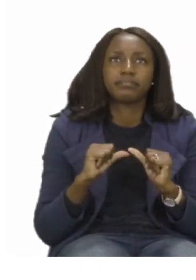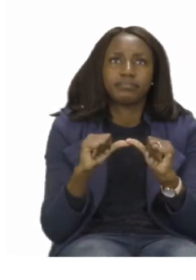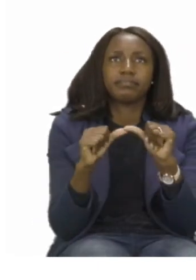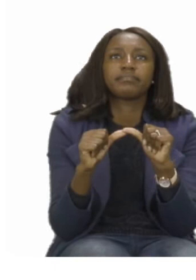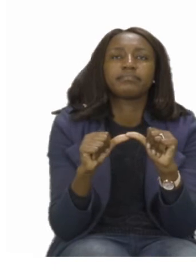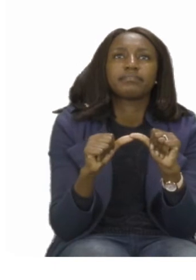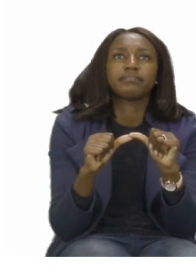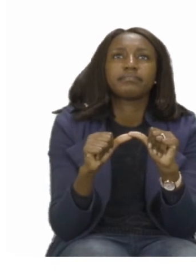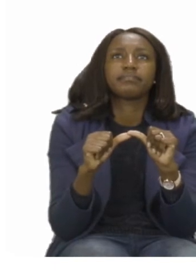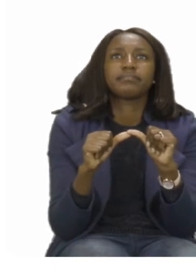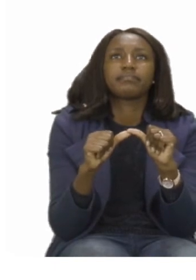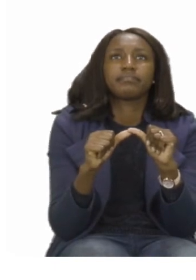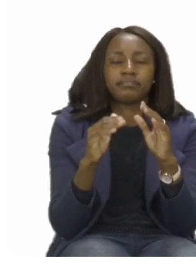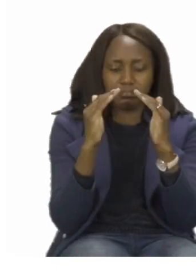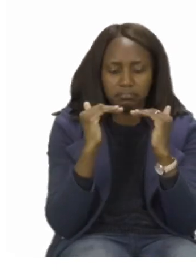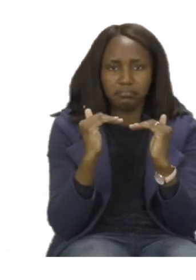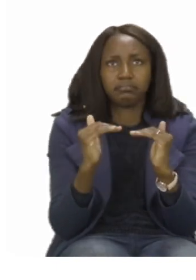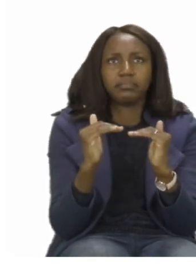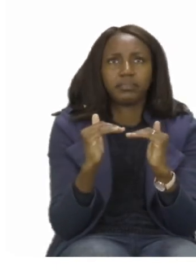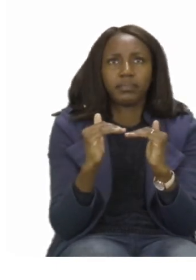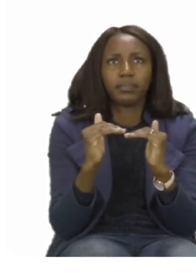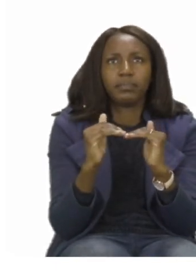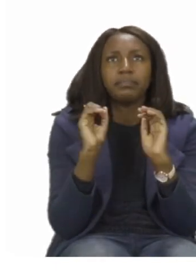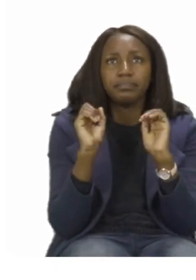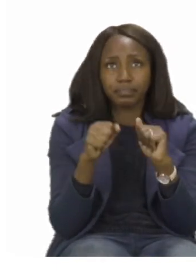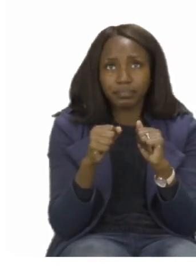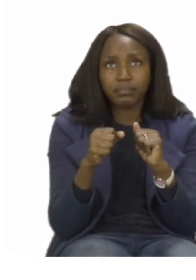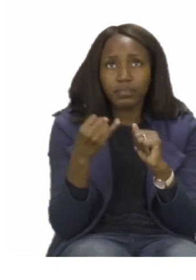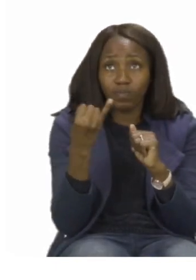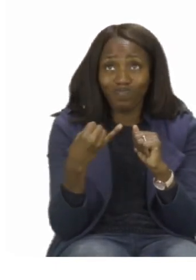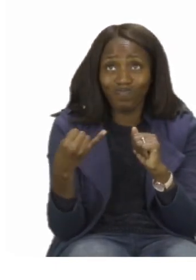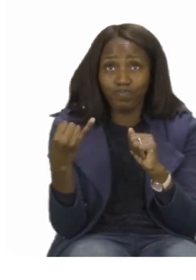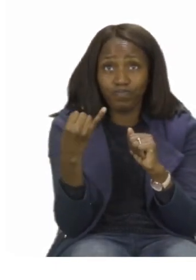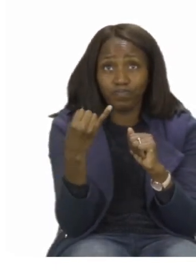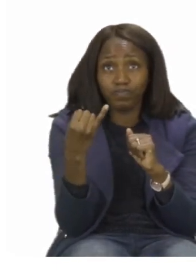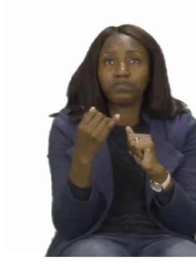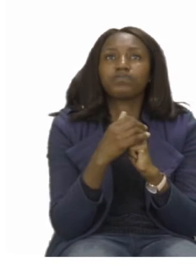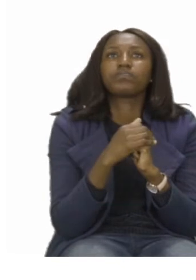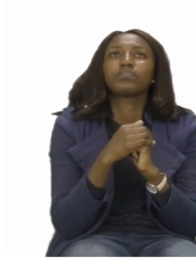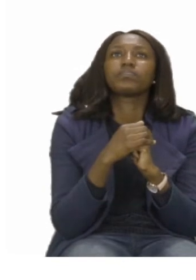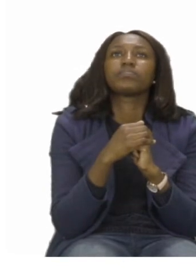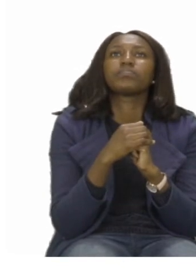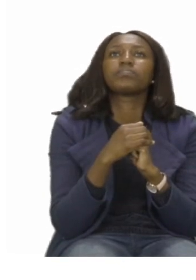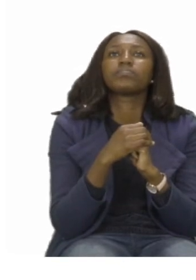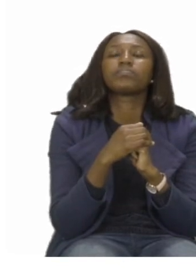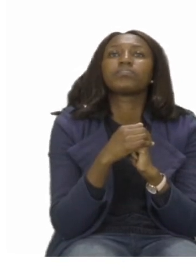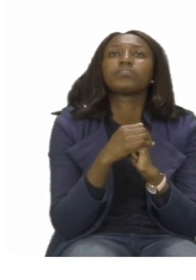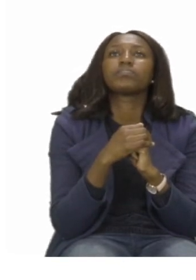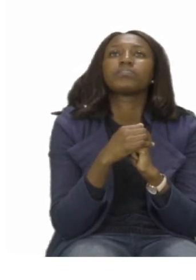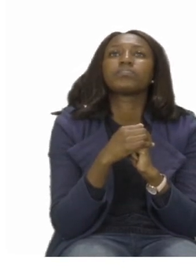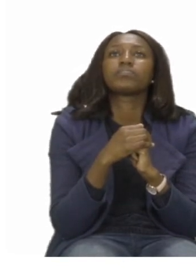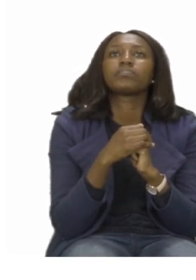at the second part. It says, draw the following 3D shapes and